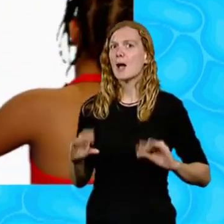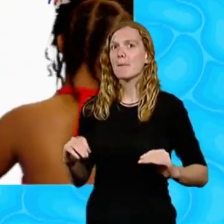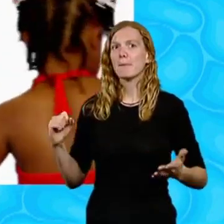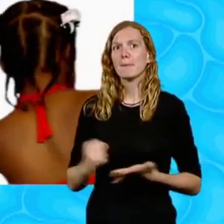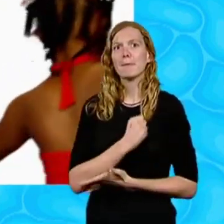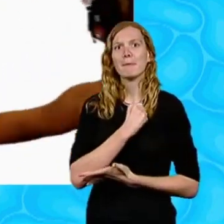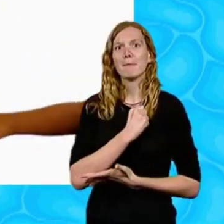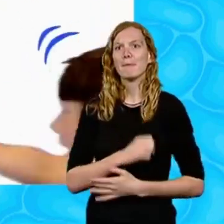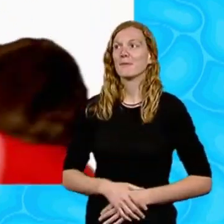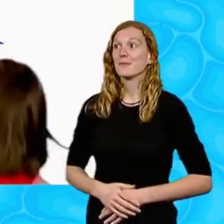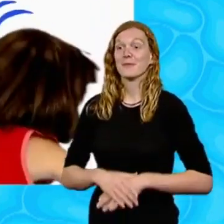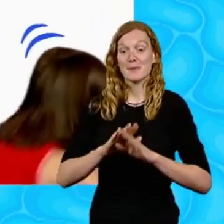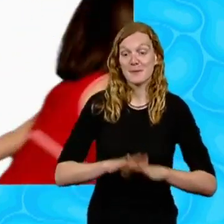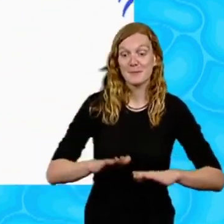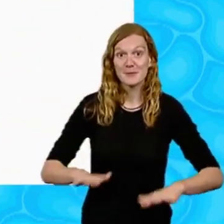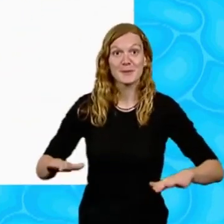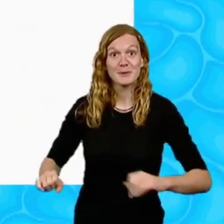Beebies, Boogie Beebies, yeah.